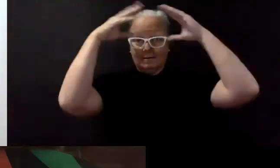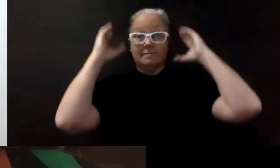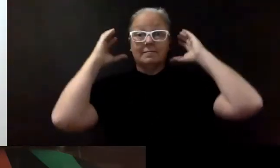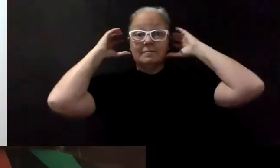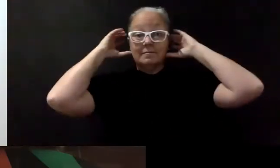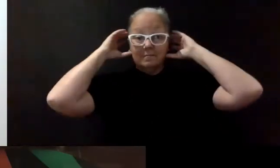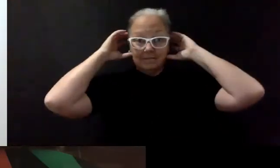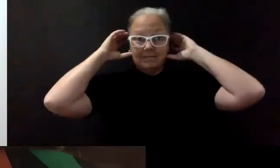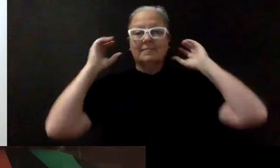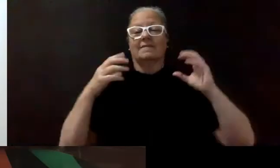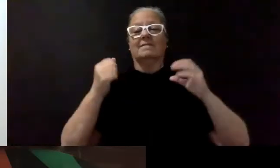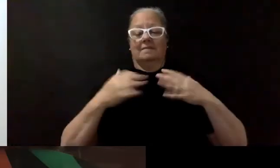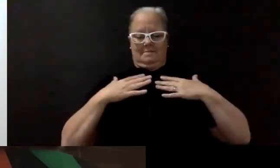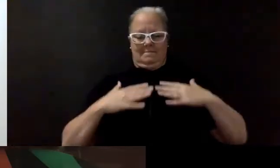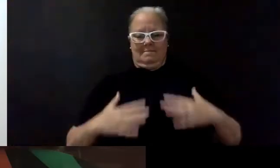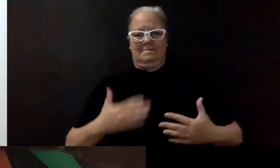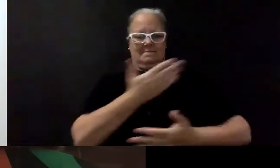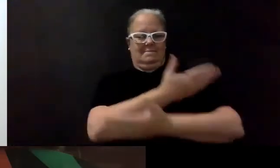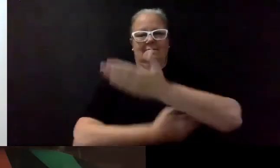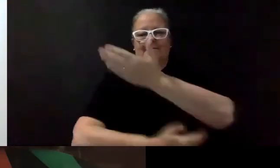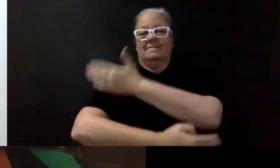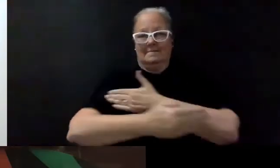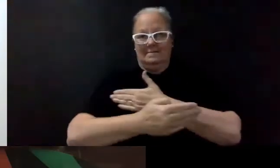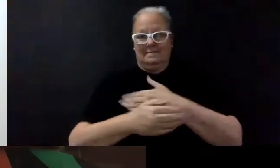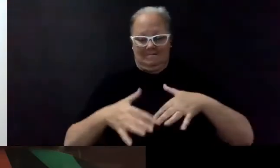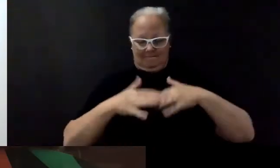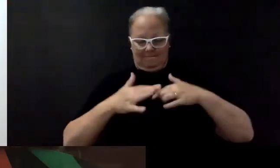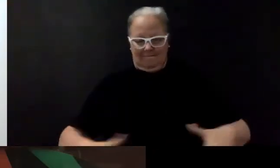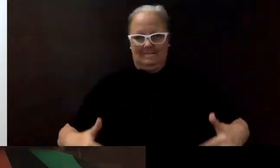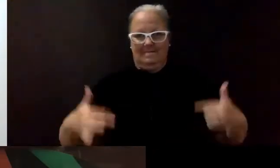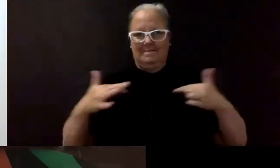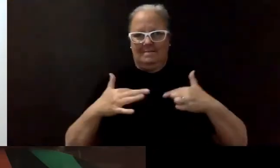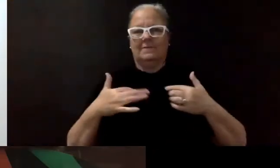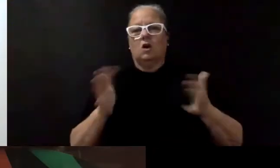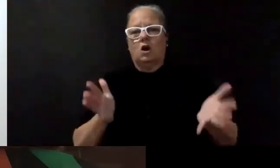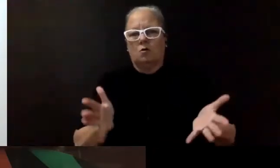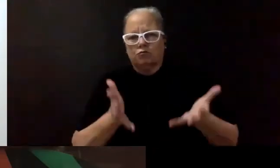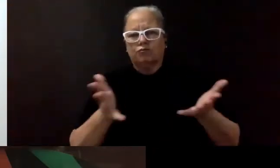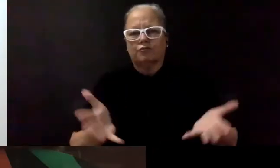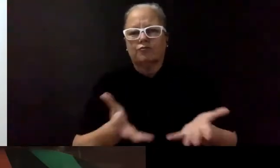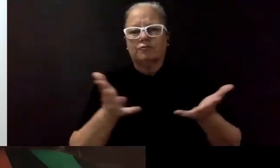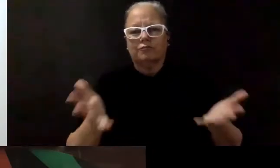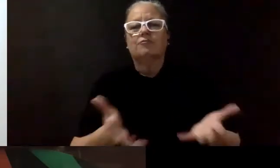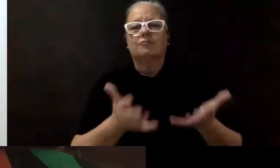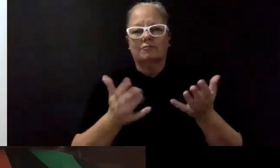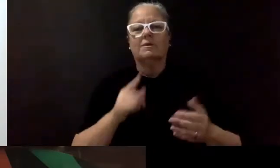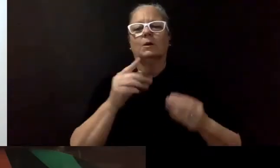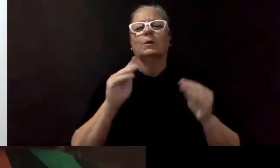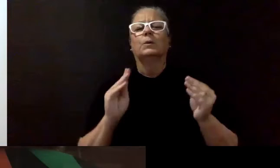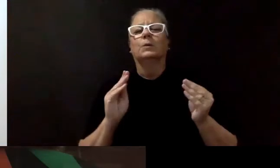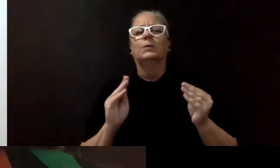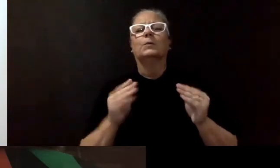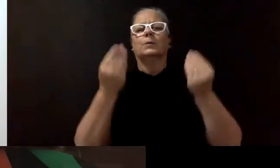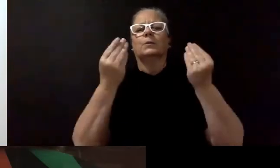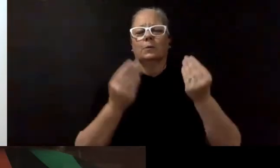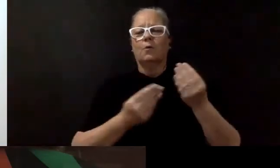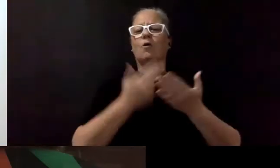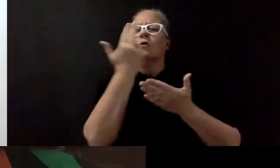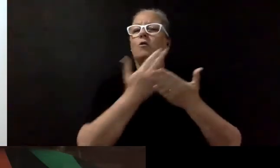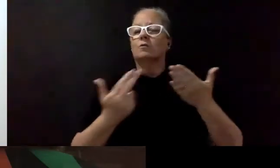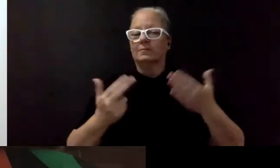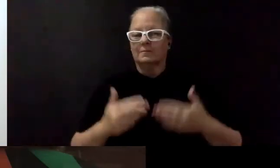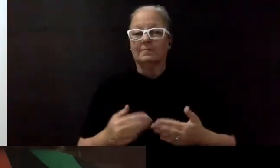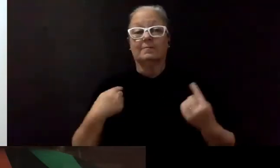logo of the Employ Local Artists campaign. I am in a classroom at